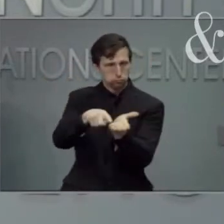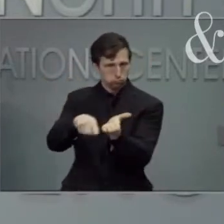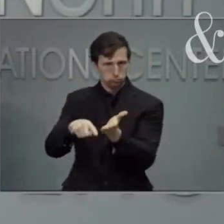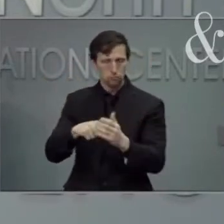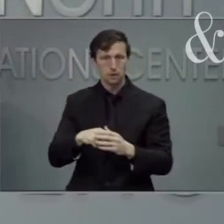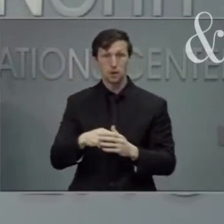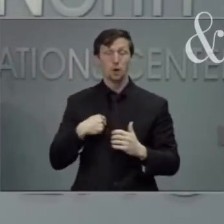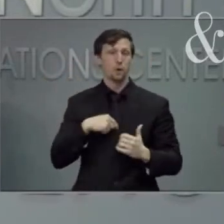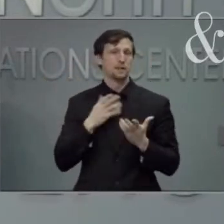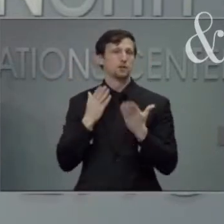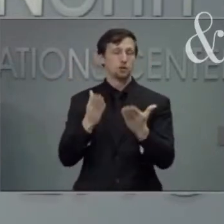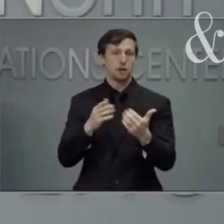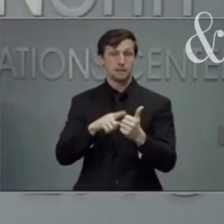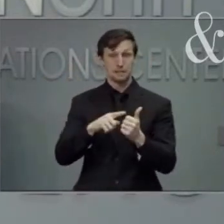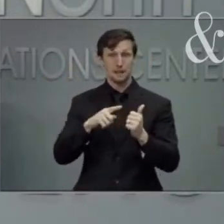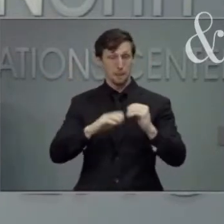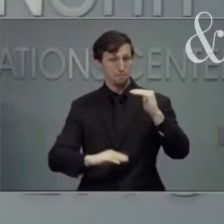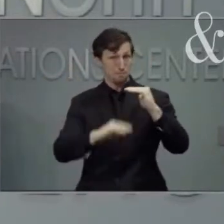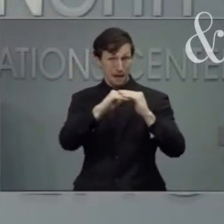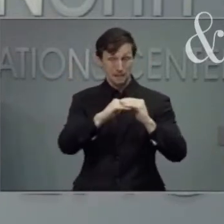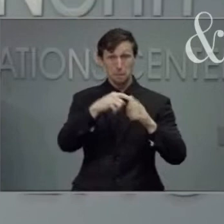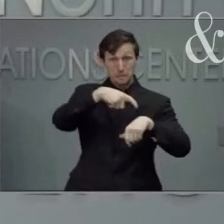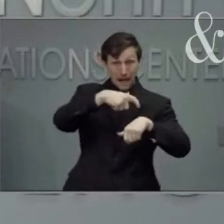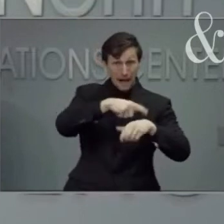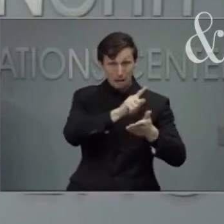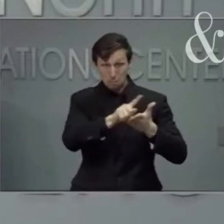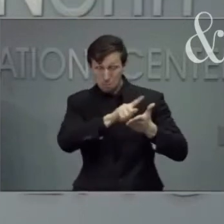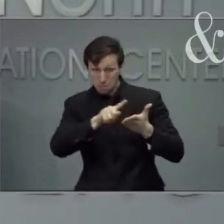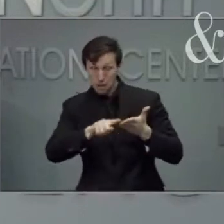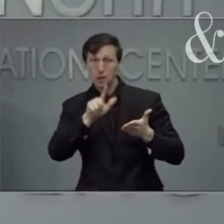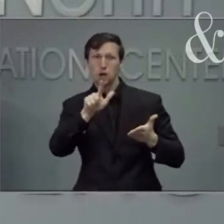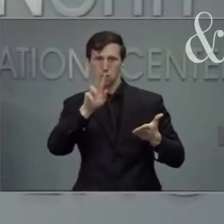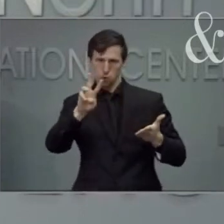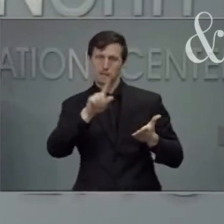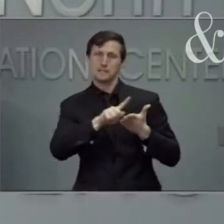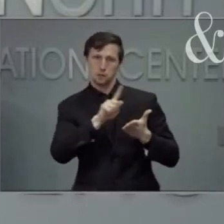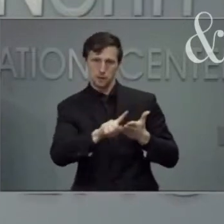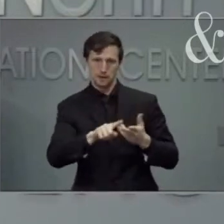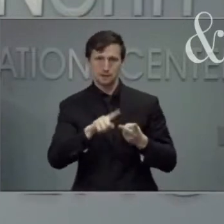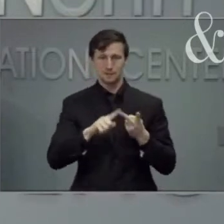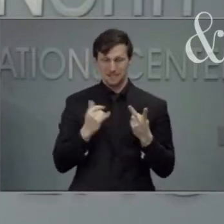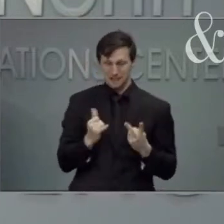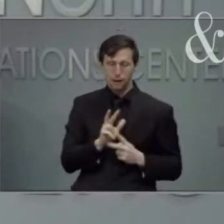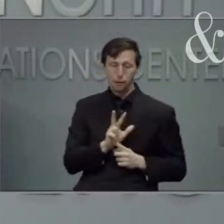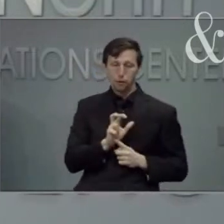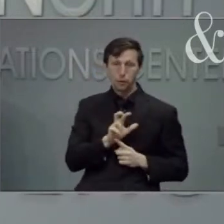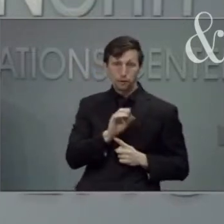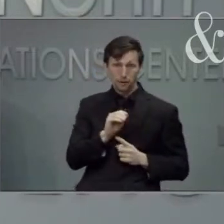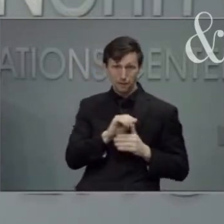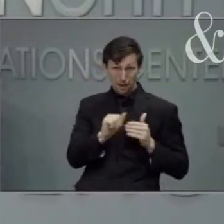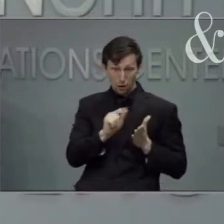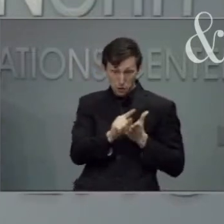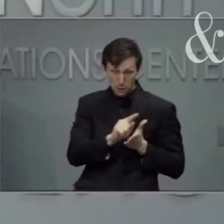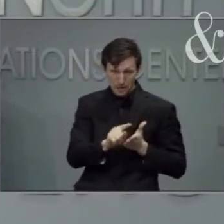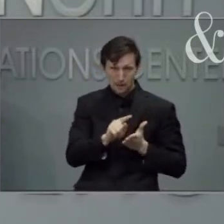26 weeks and increasing the maximum benefit from $350 to $500 a